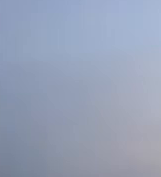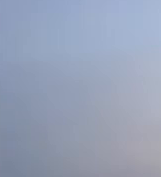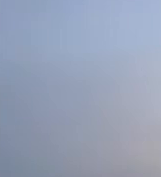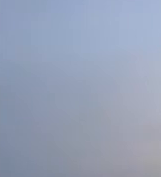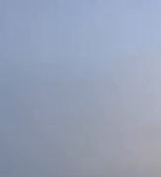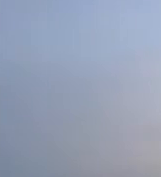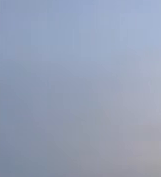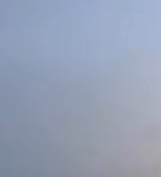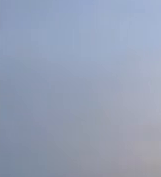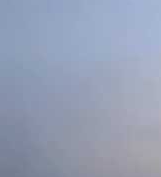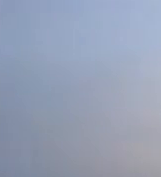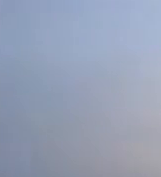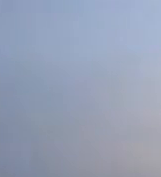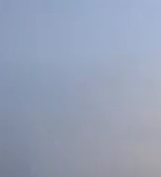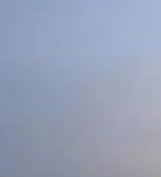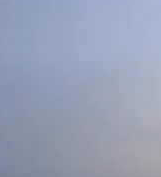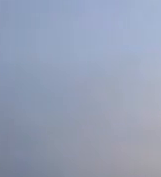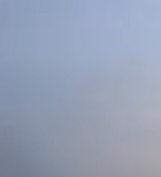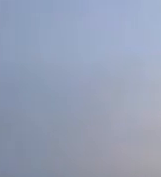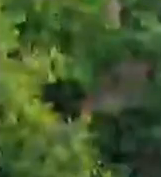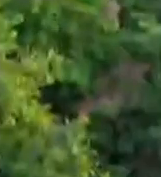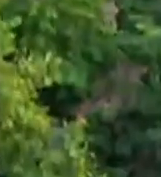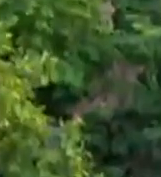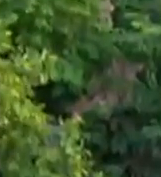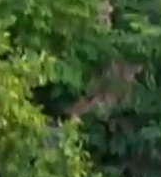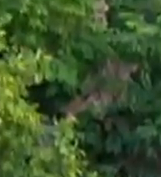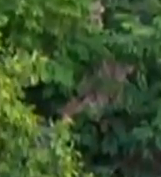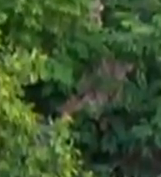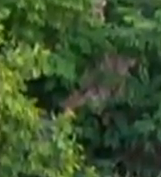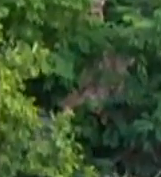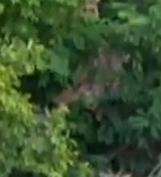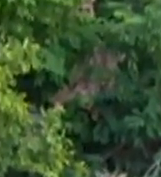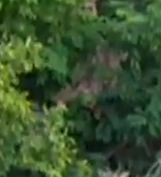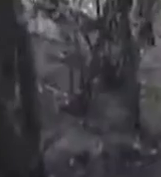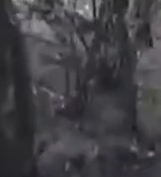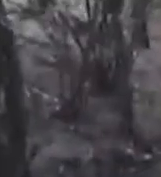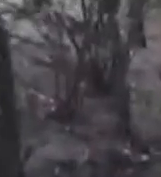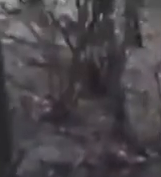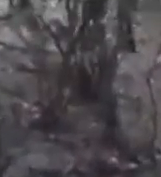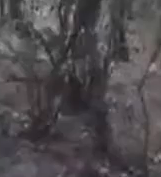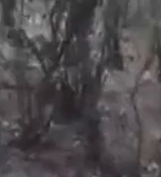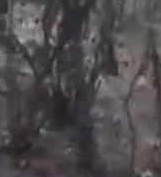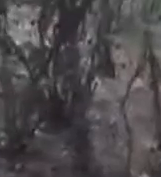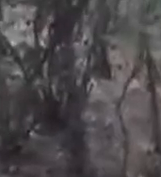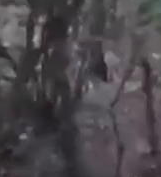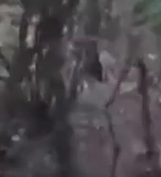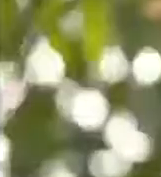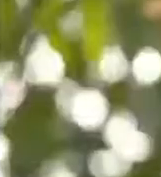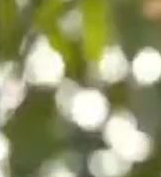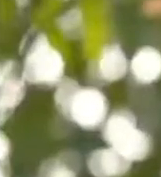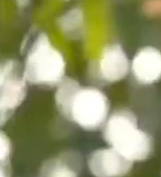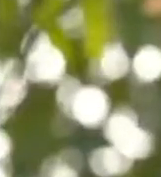On the Gold Coast of West Africa lies the peaceful and diverse nation of Ghana.